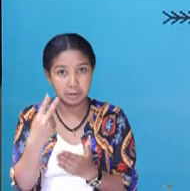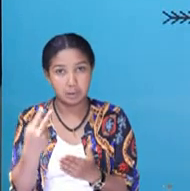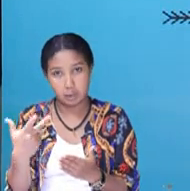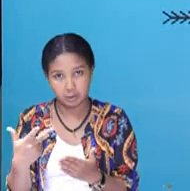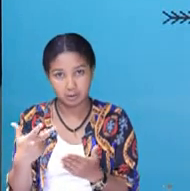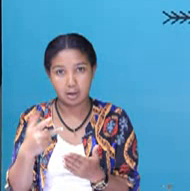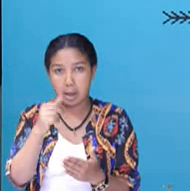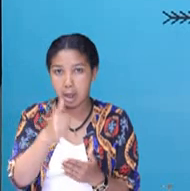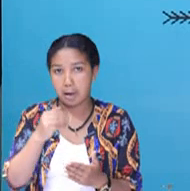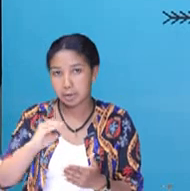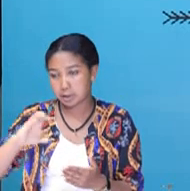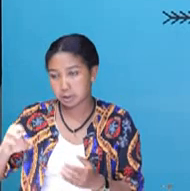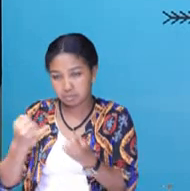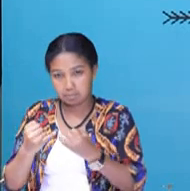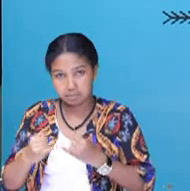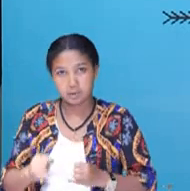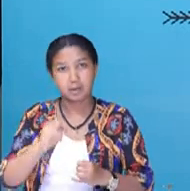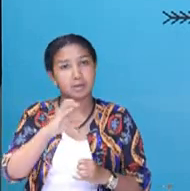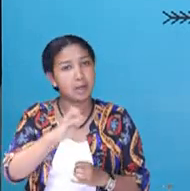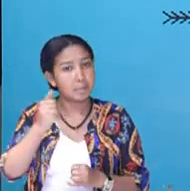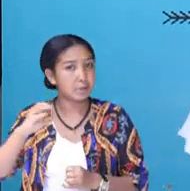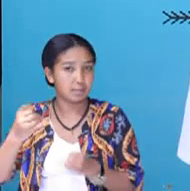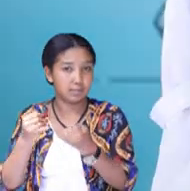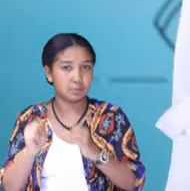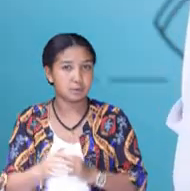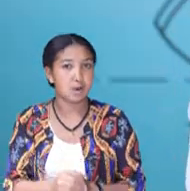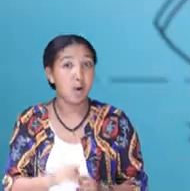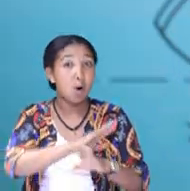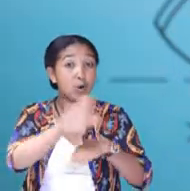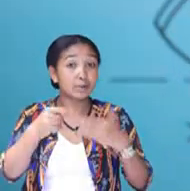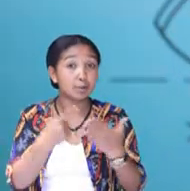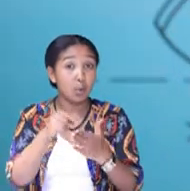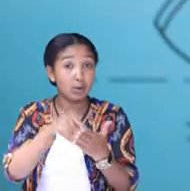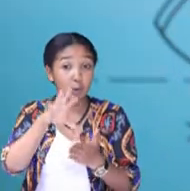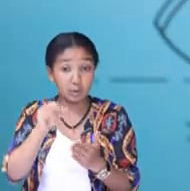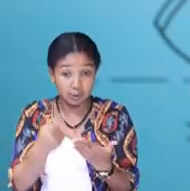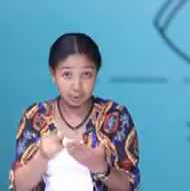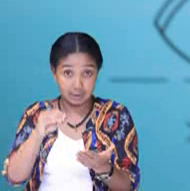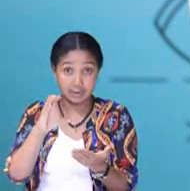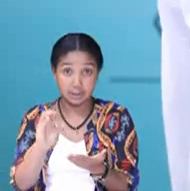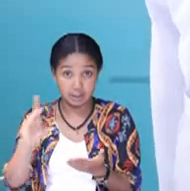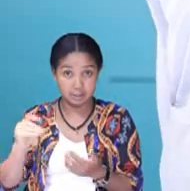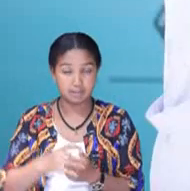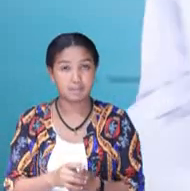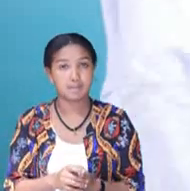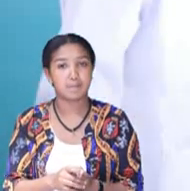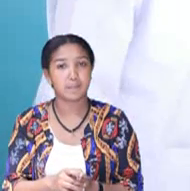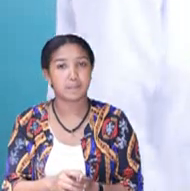points. Here you have point A, we have point B, we have point C. All these points are found on this compact